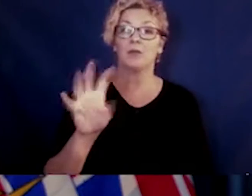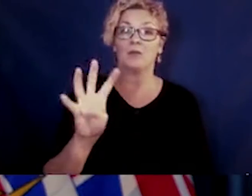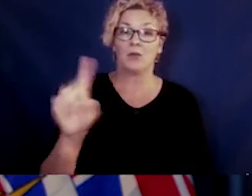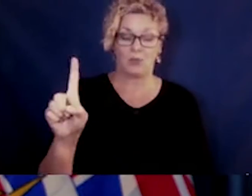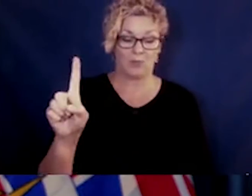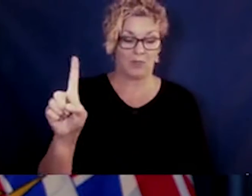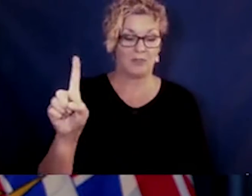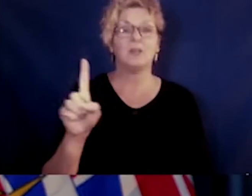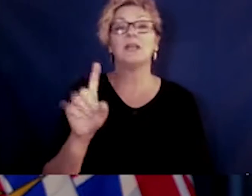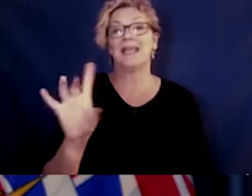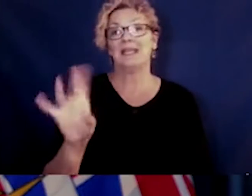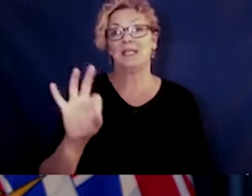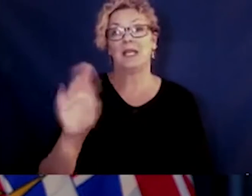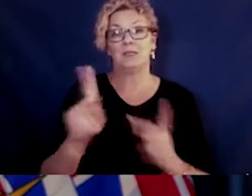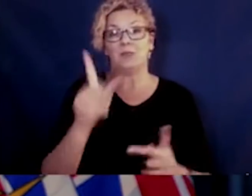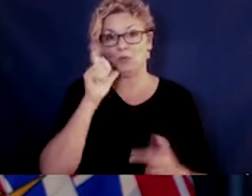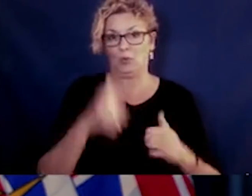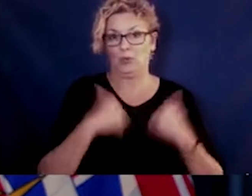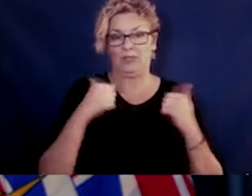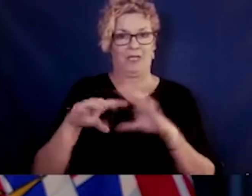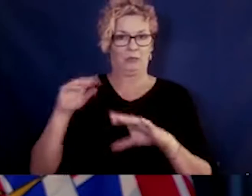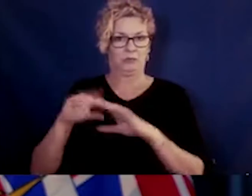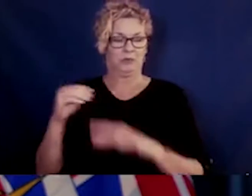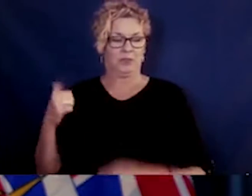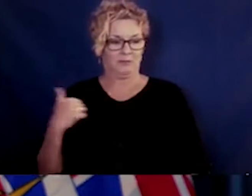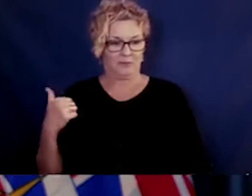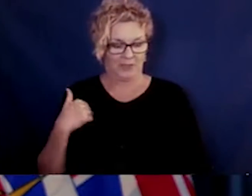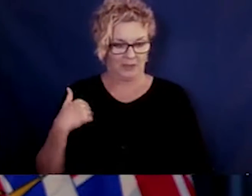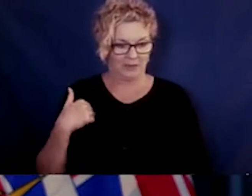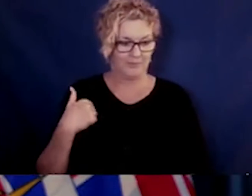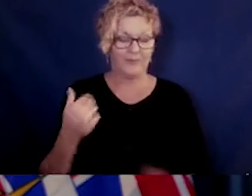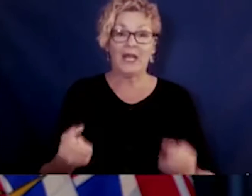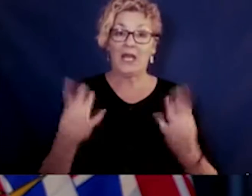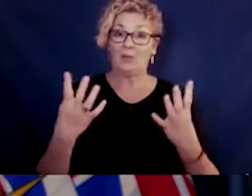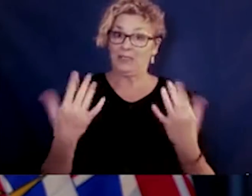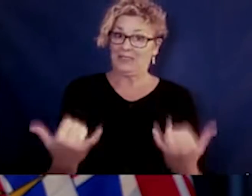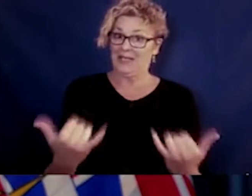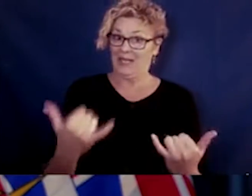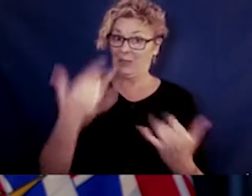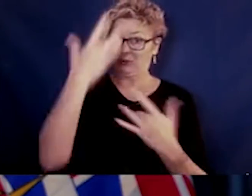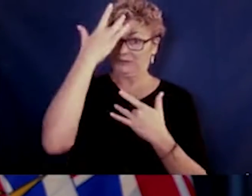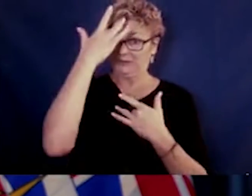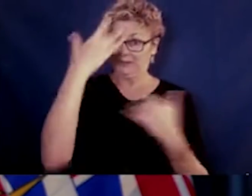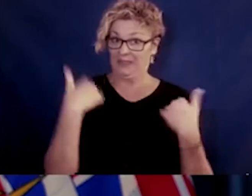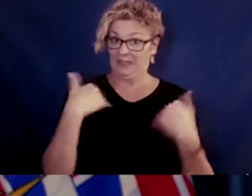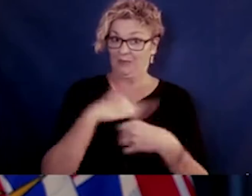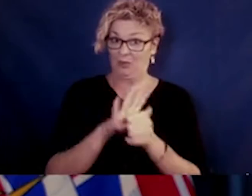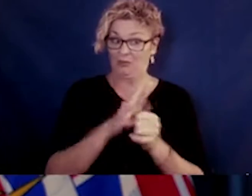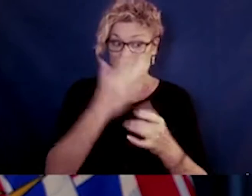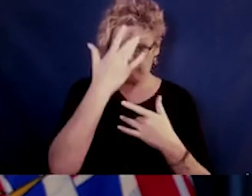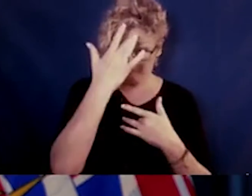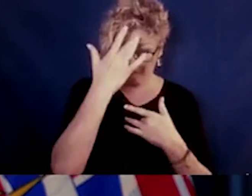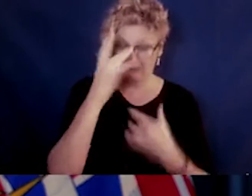people who died at a time when it is so challenging for us to come together and to mourn